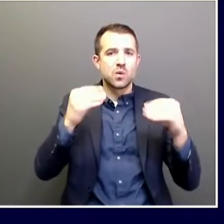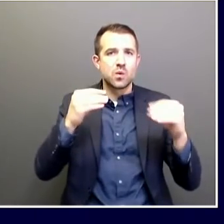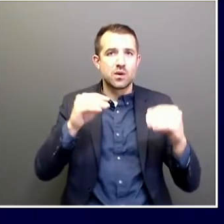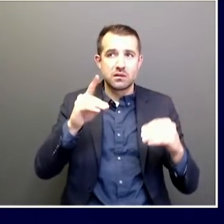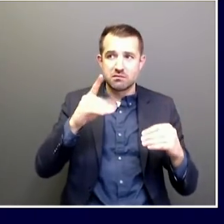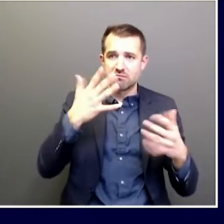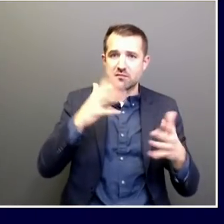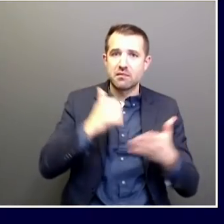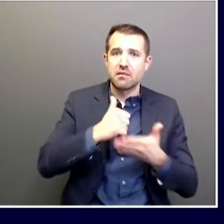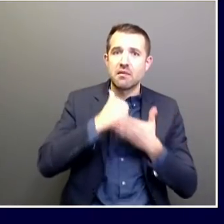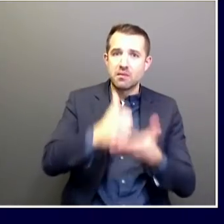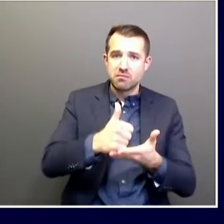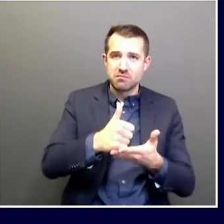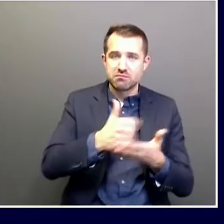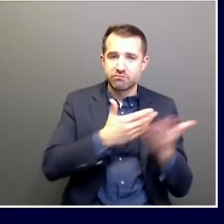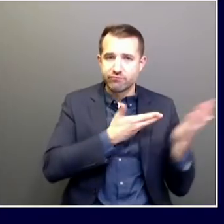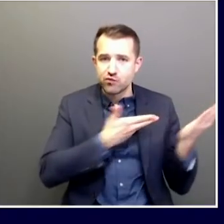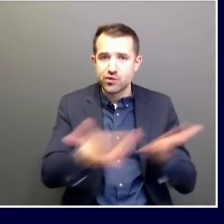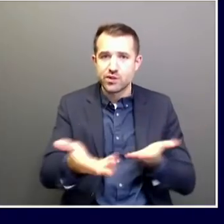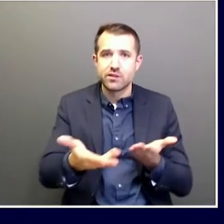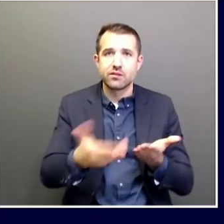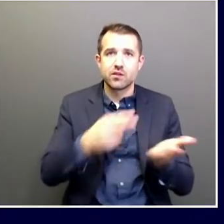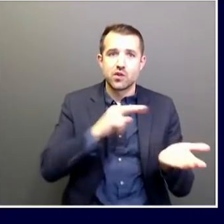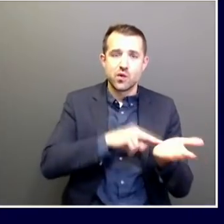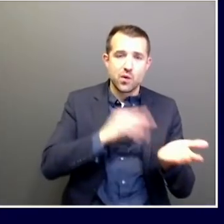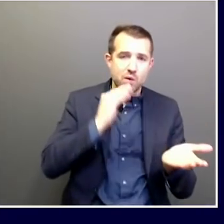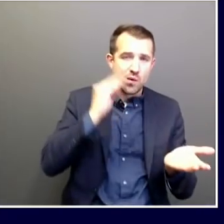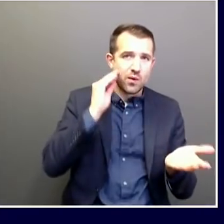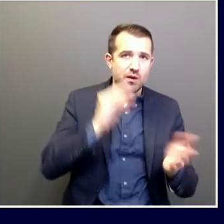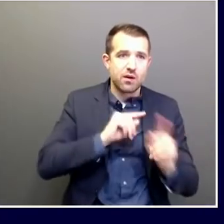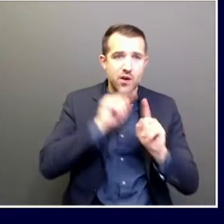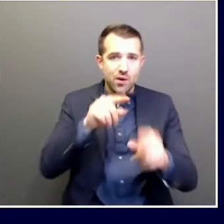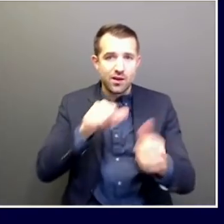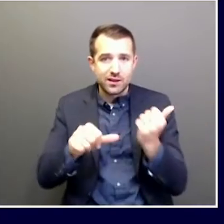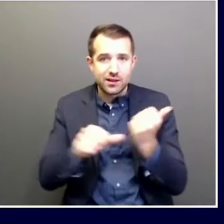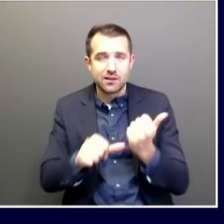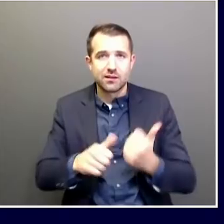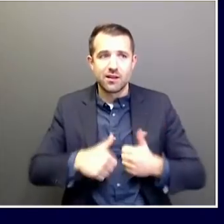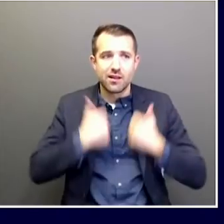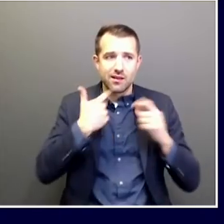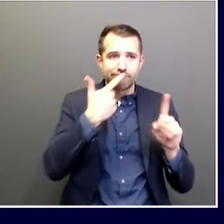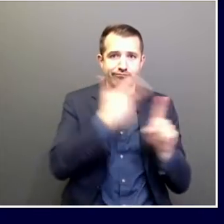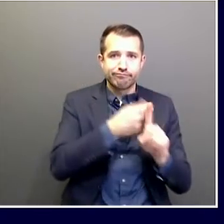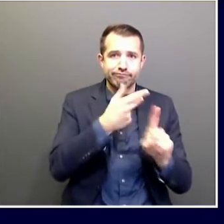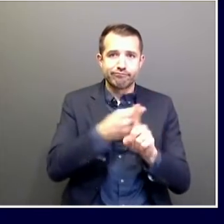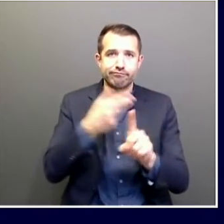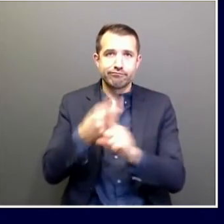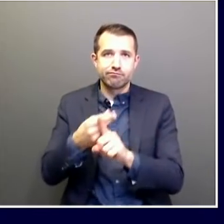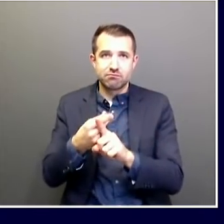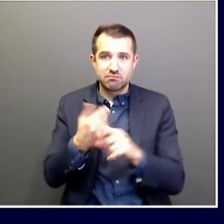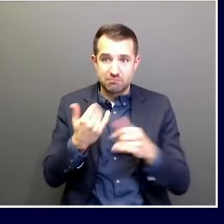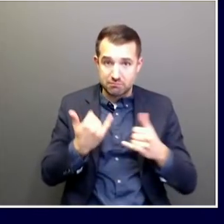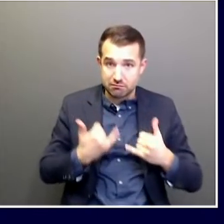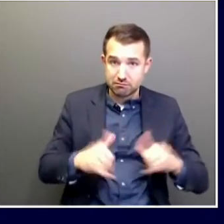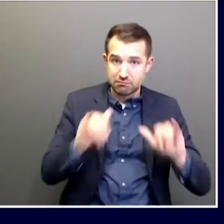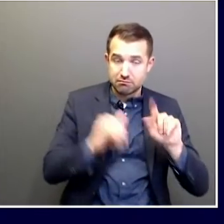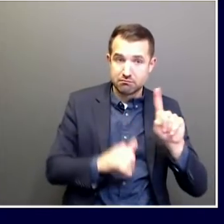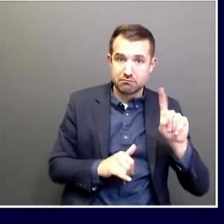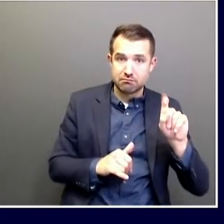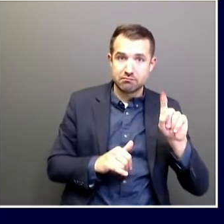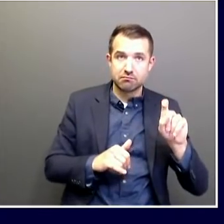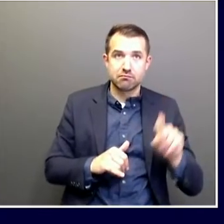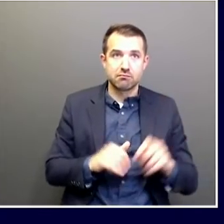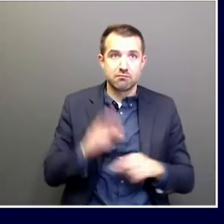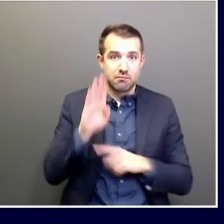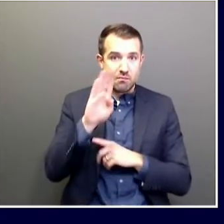long-term care facilities. From the state's perspective, have they been as proactive in the booster clinics as well,